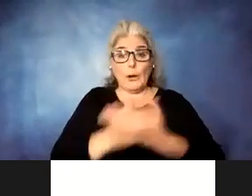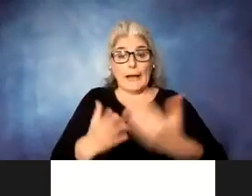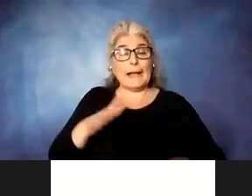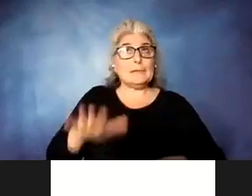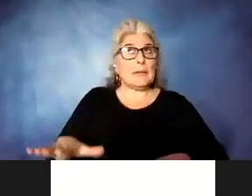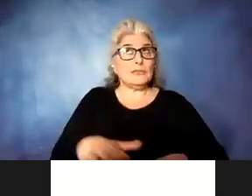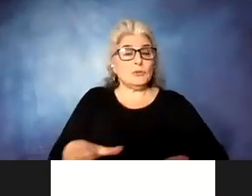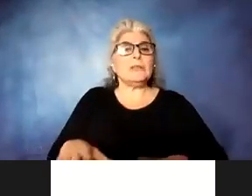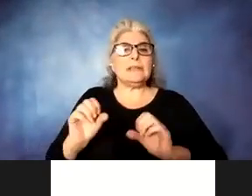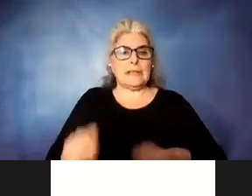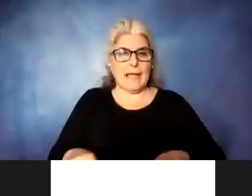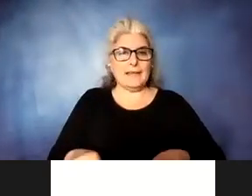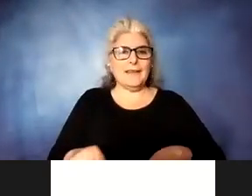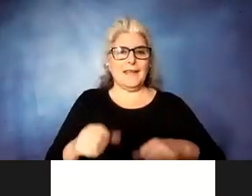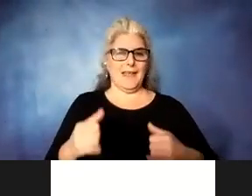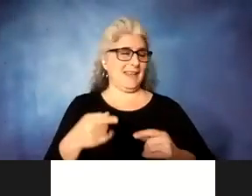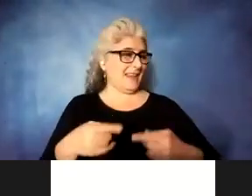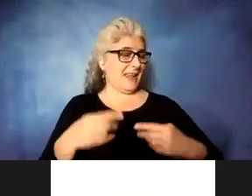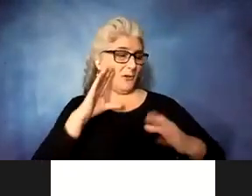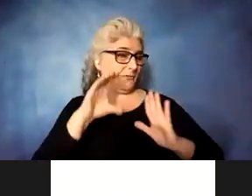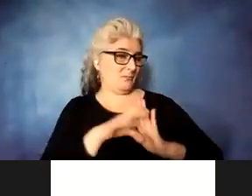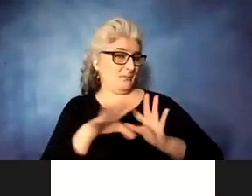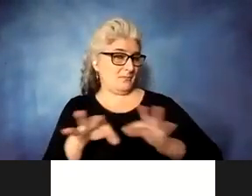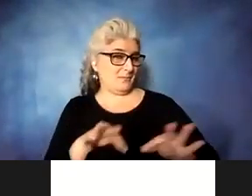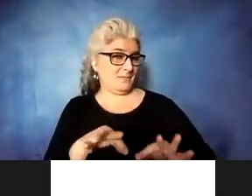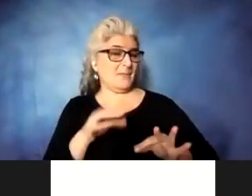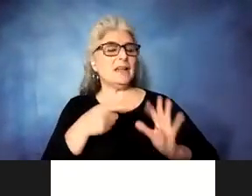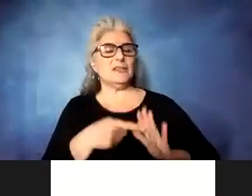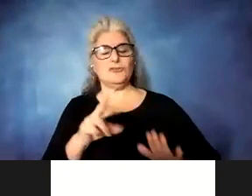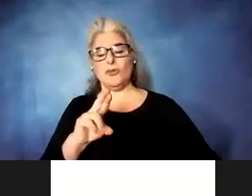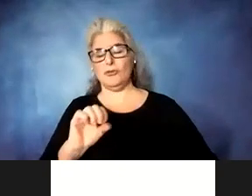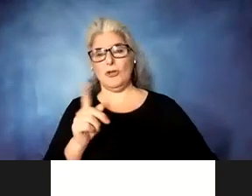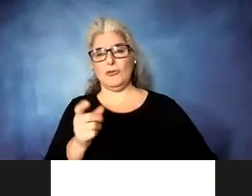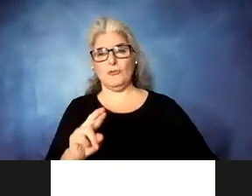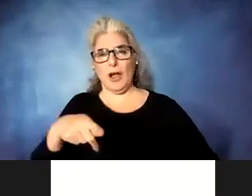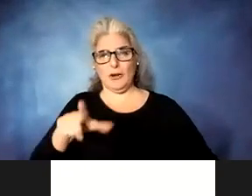on this screen is the rocker paddle being held in front of the AutoMark.